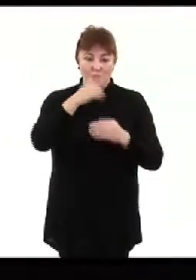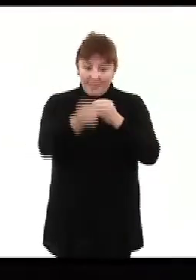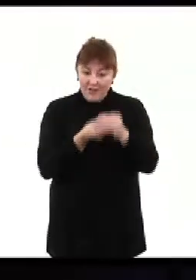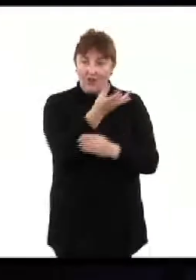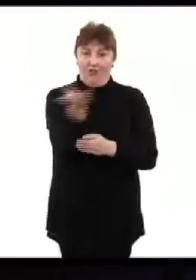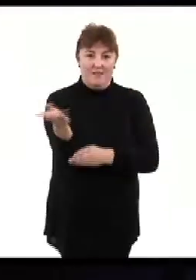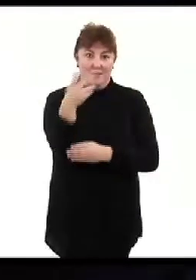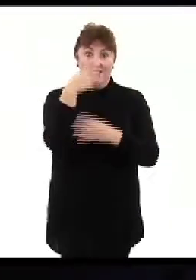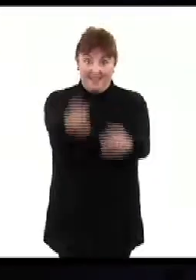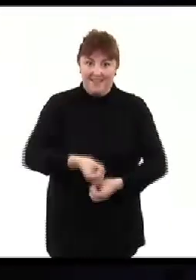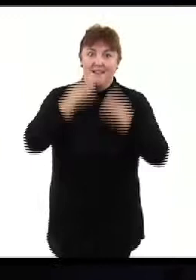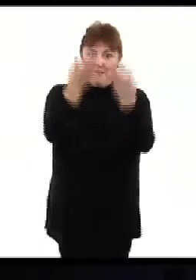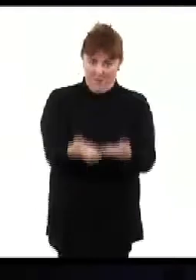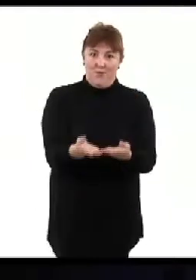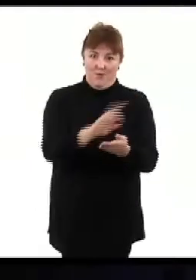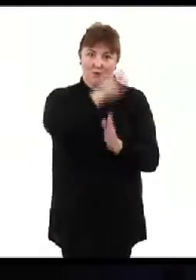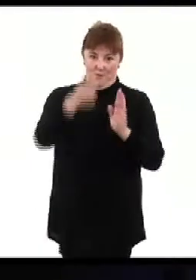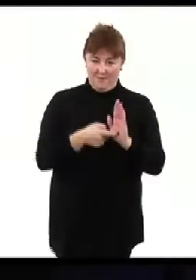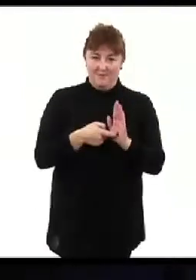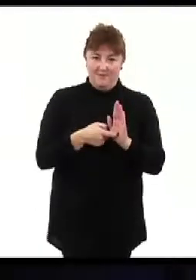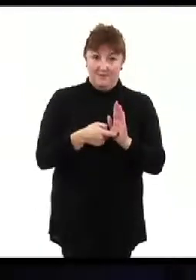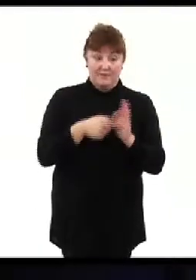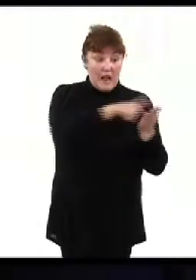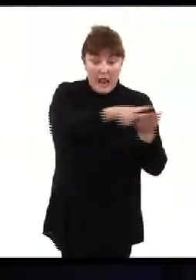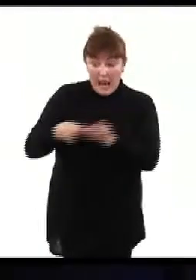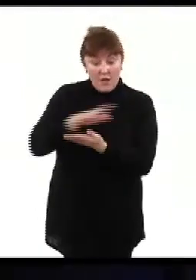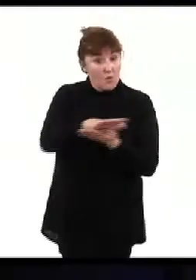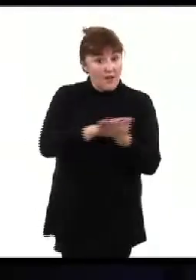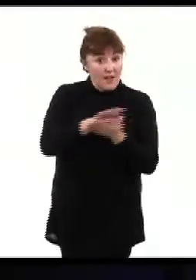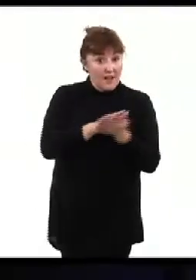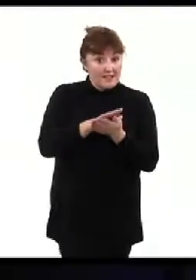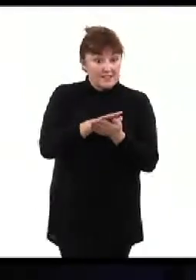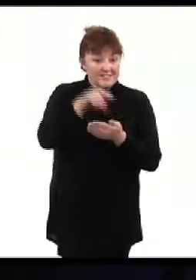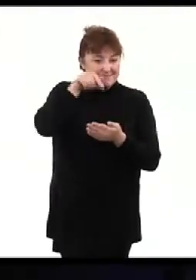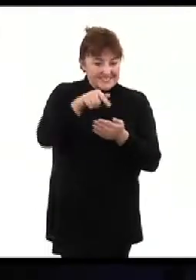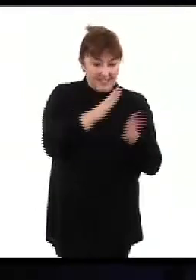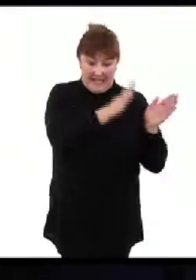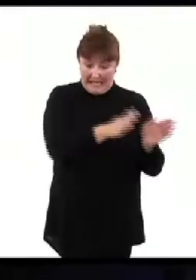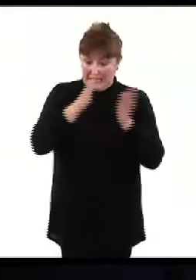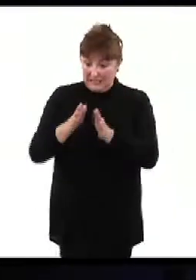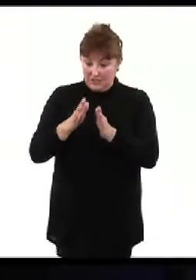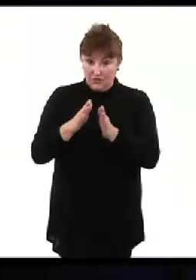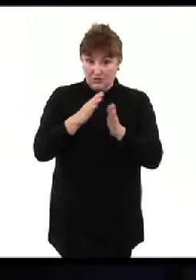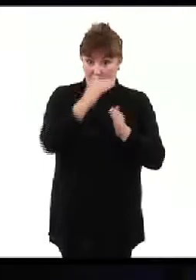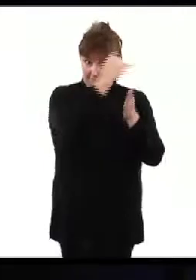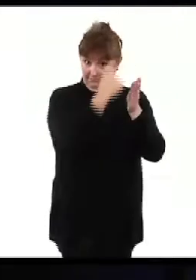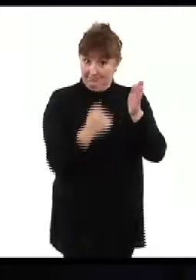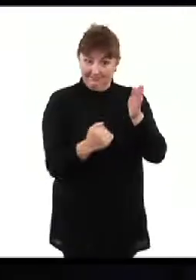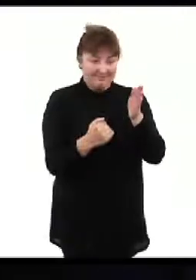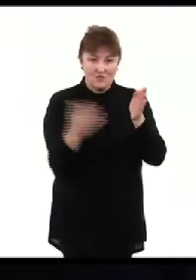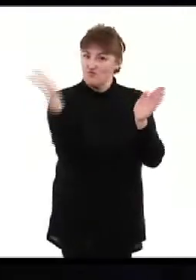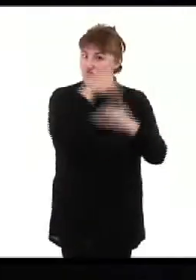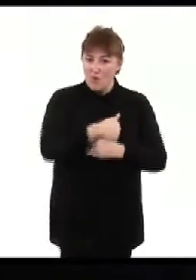have these two stages, the separation between semantics and form, then the question is, we wouldn't expect them